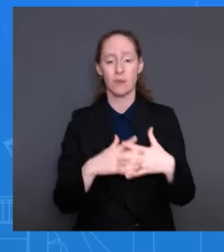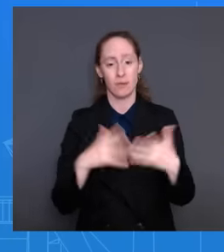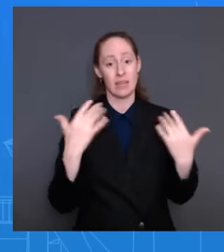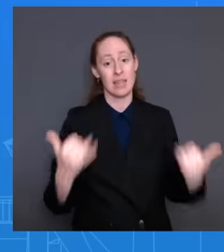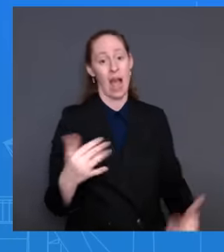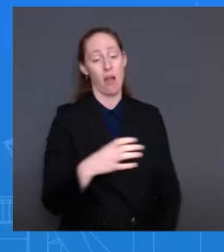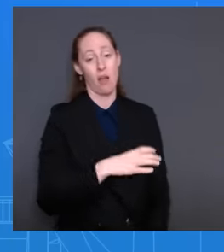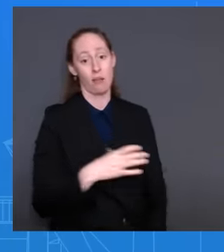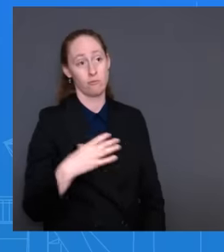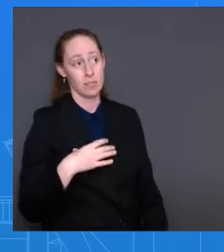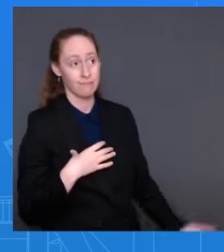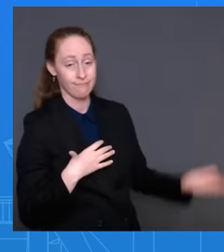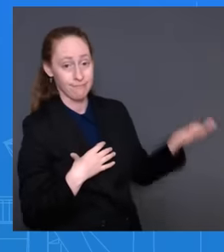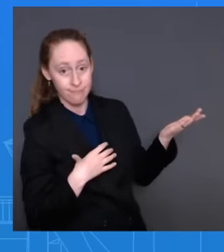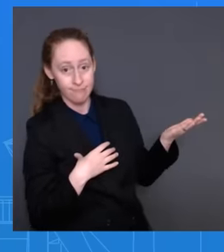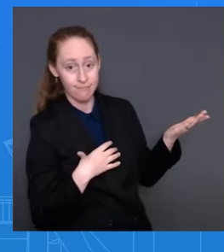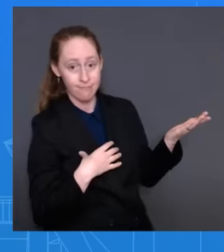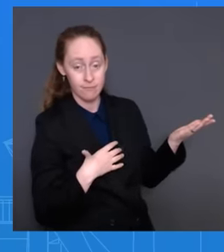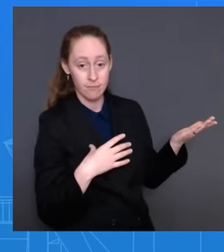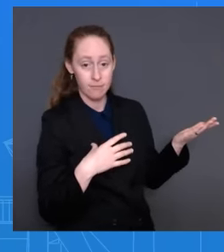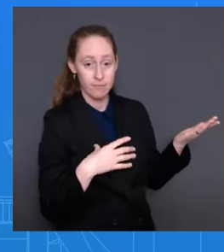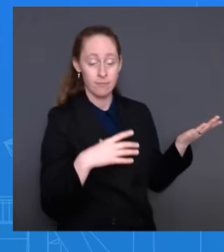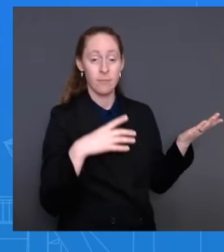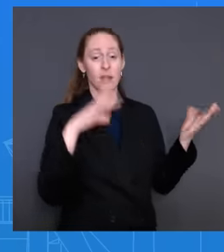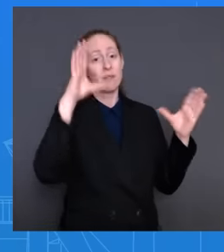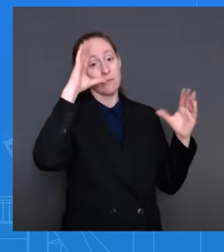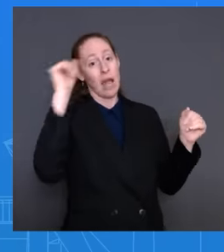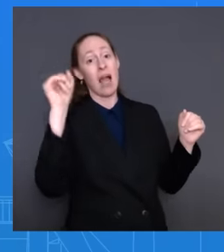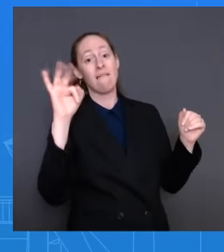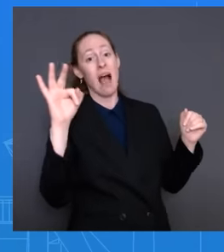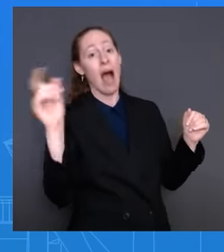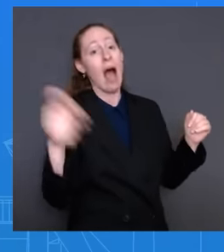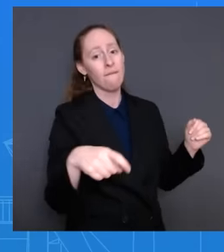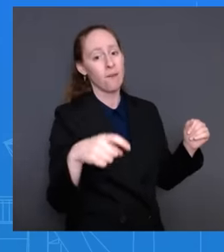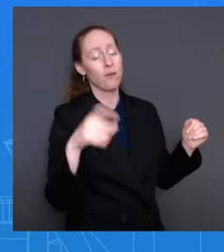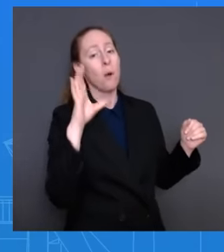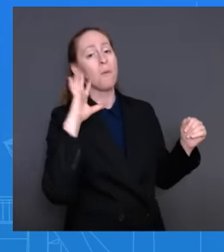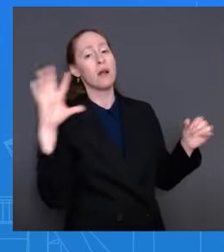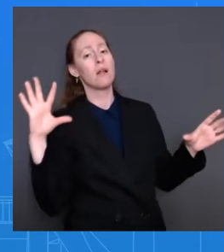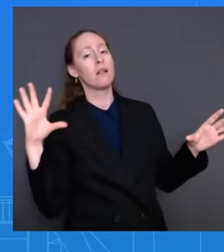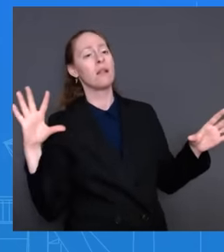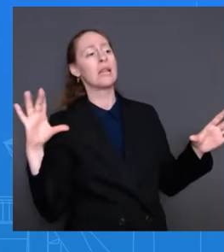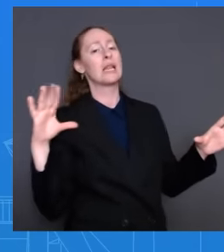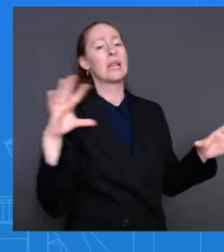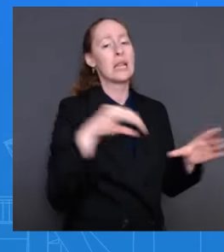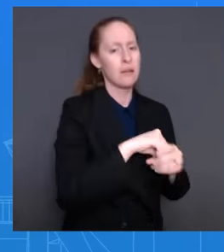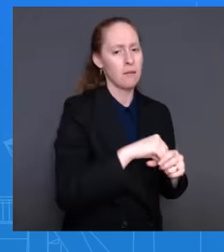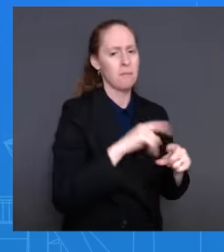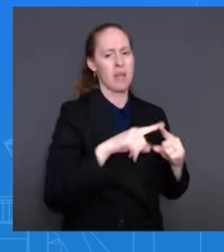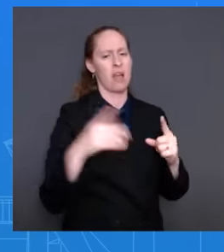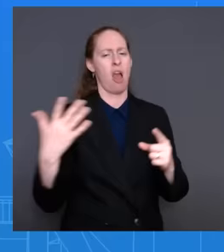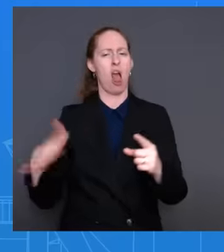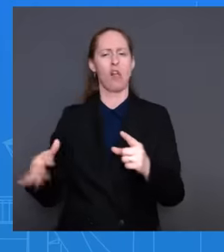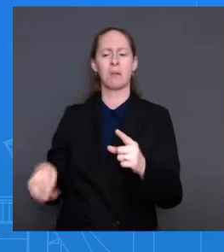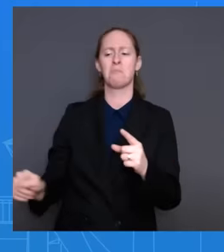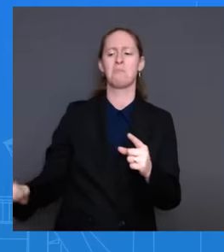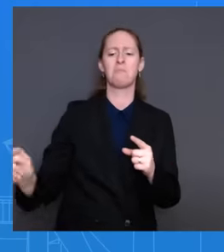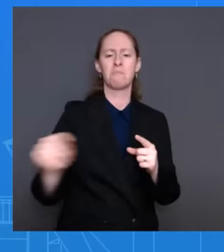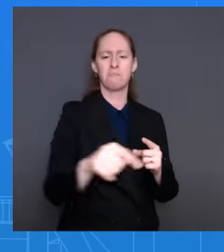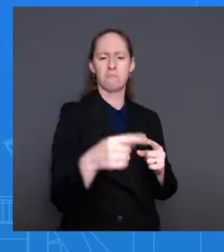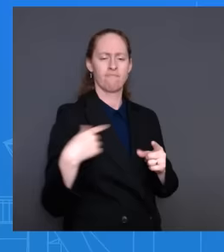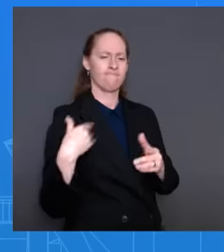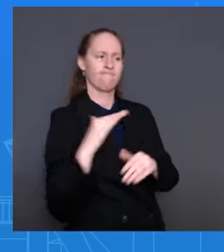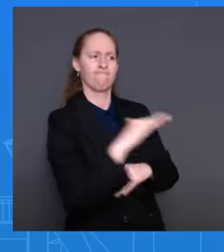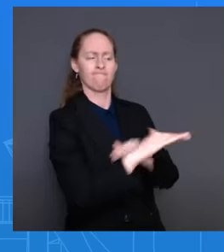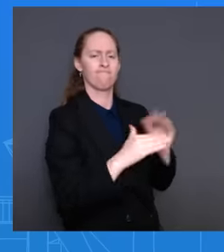again, our office here is in regular contact on negotiations. And you just said that the president will get engaged with